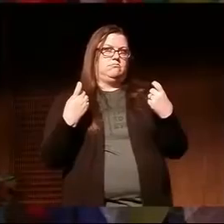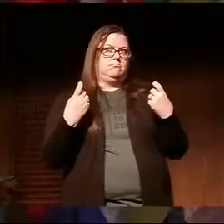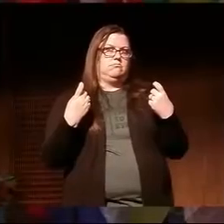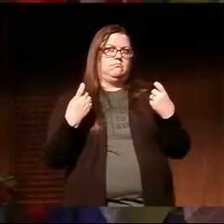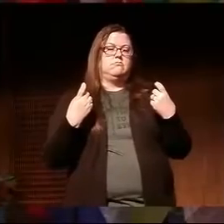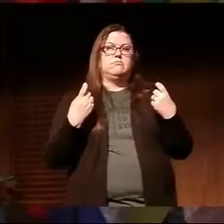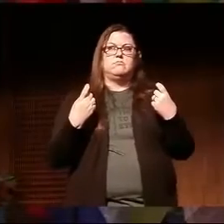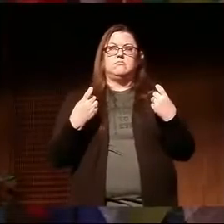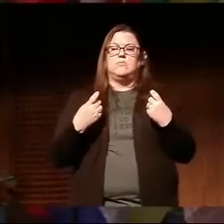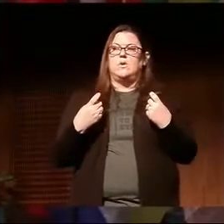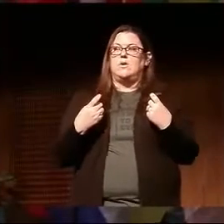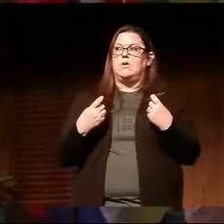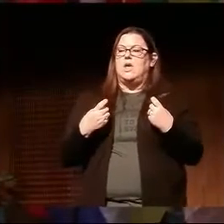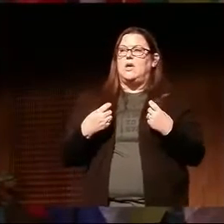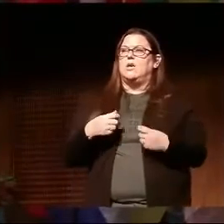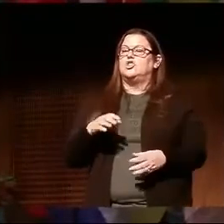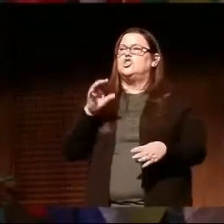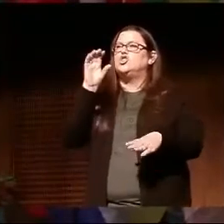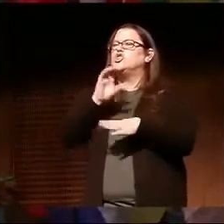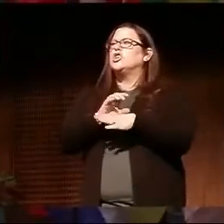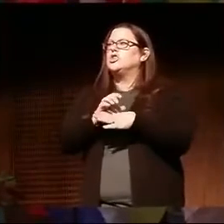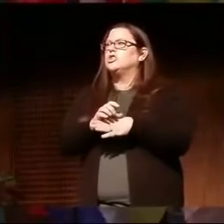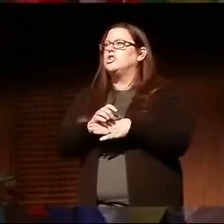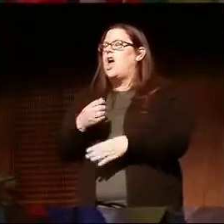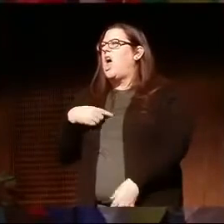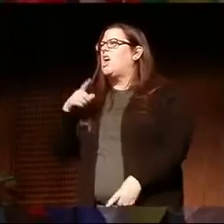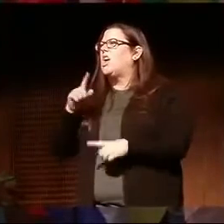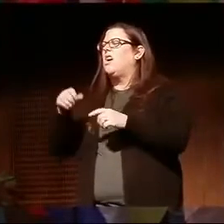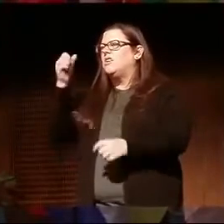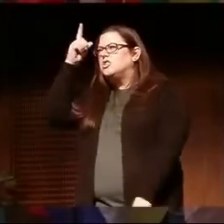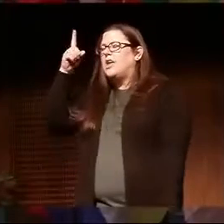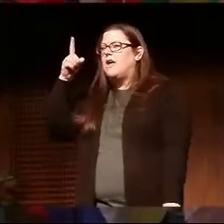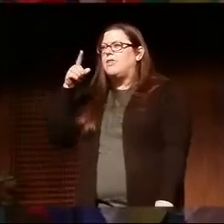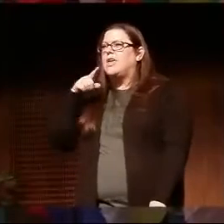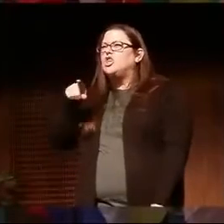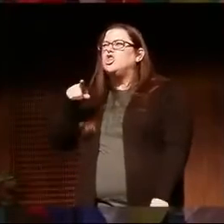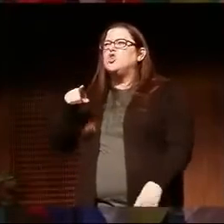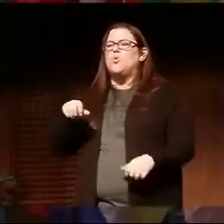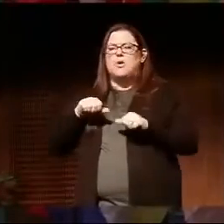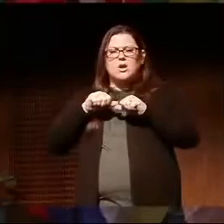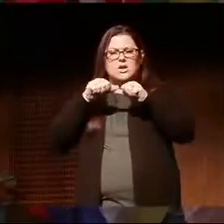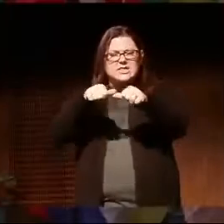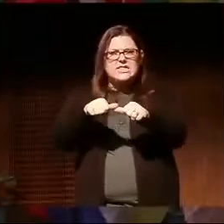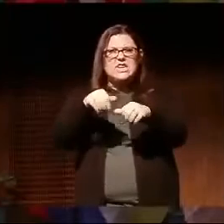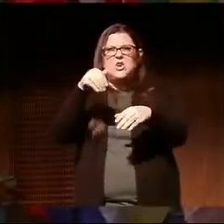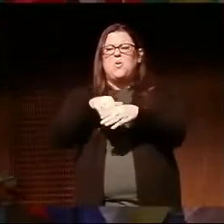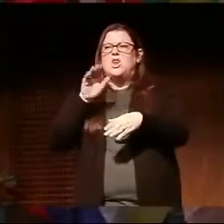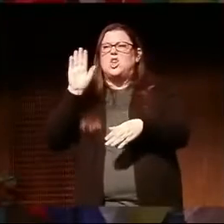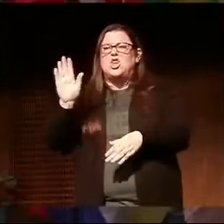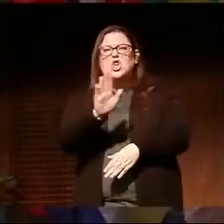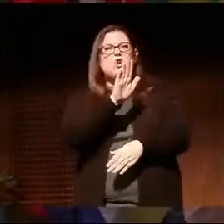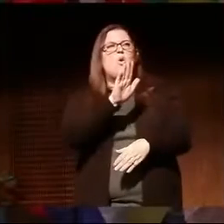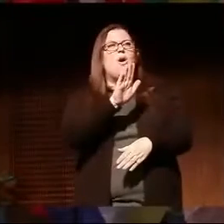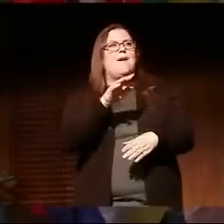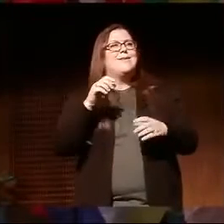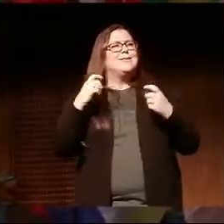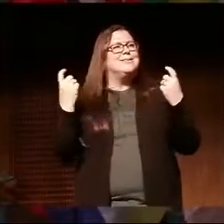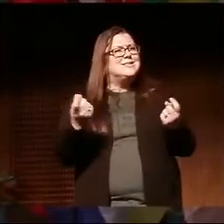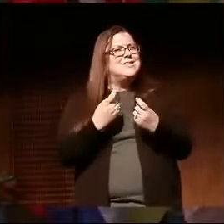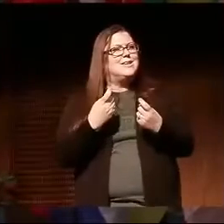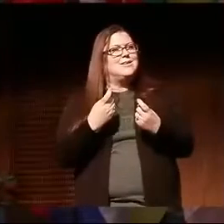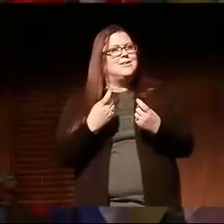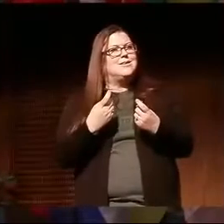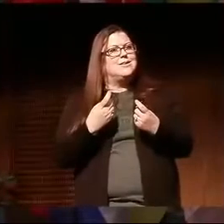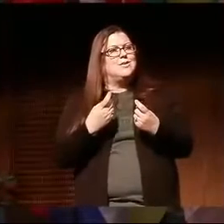Church, it boggles my mind that you would continue in your sin, knowing the devastating. We need to